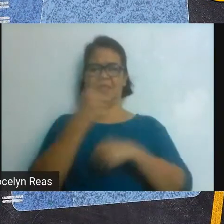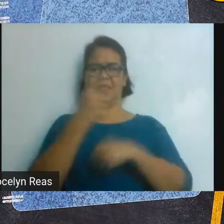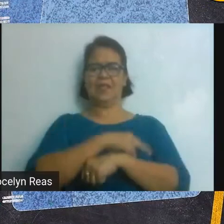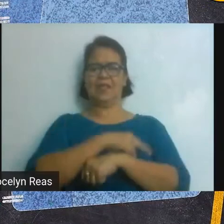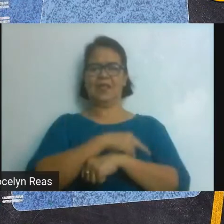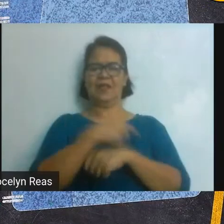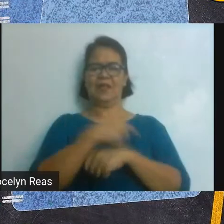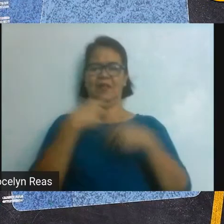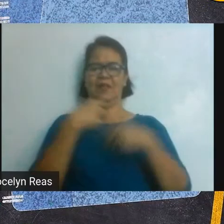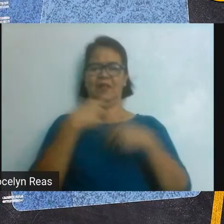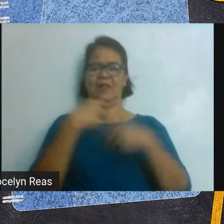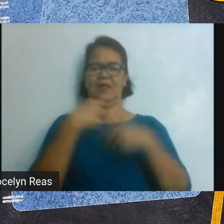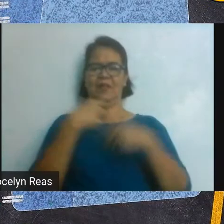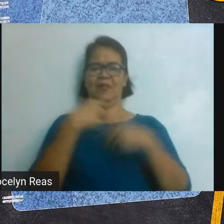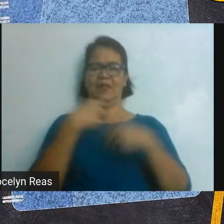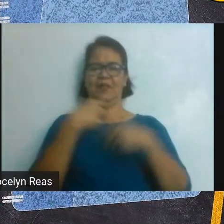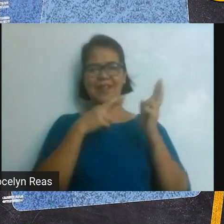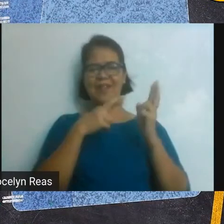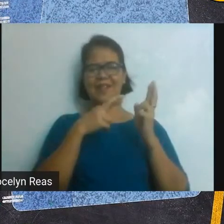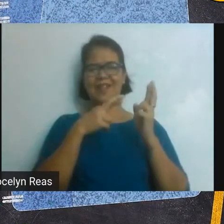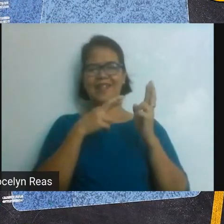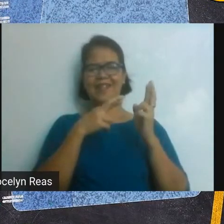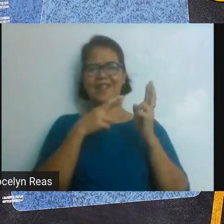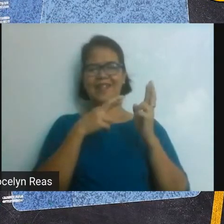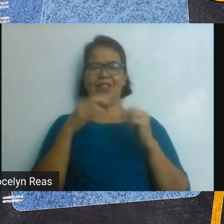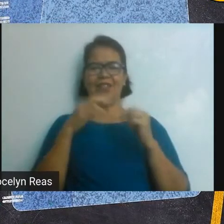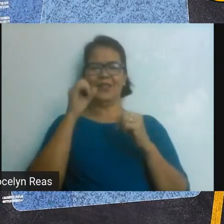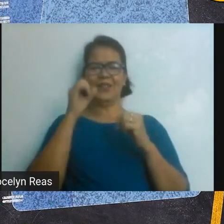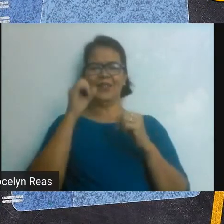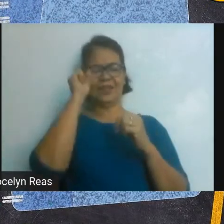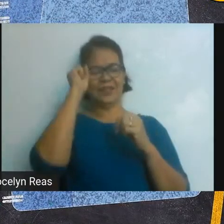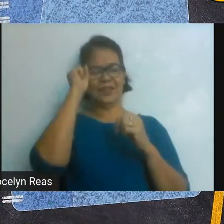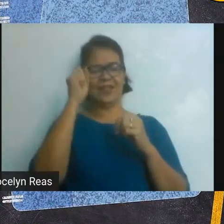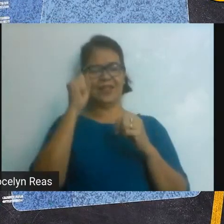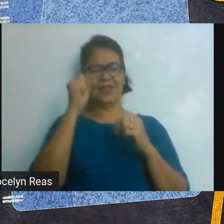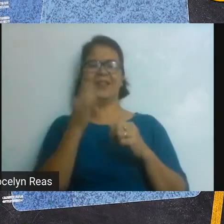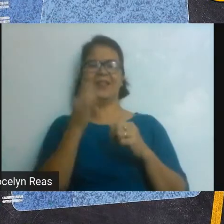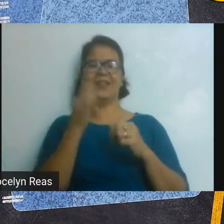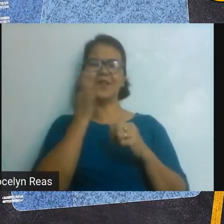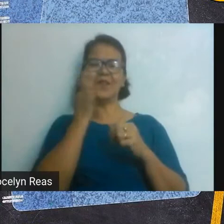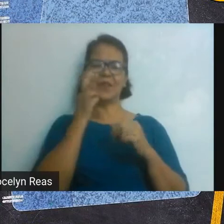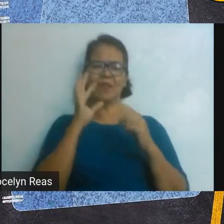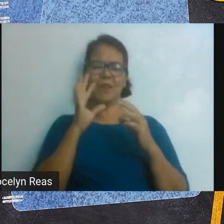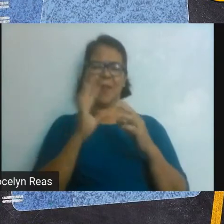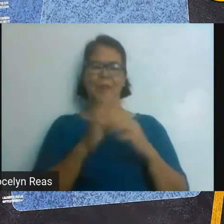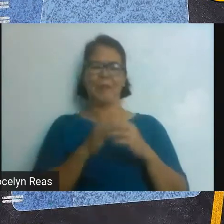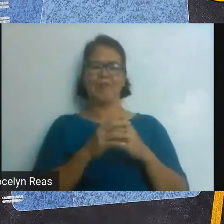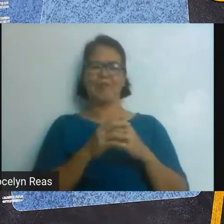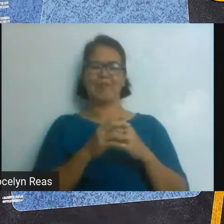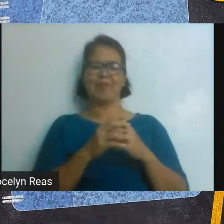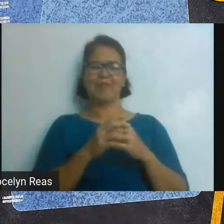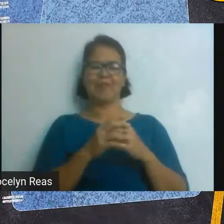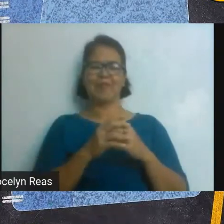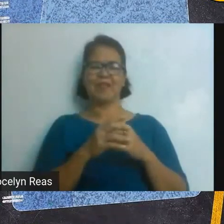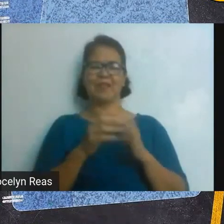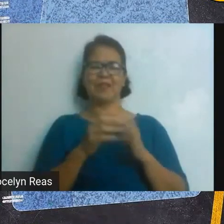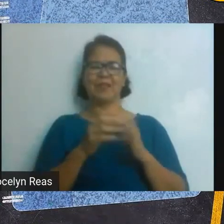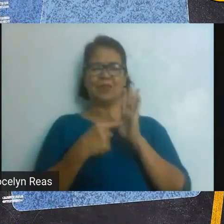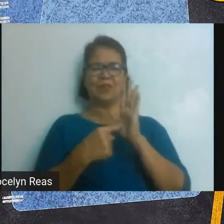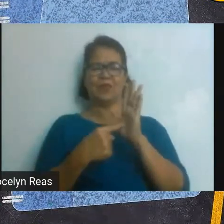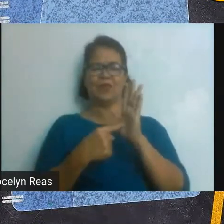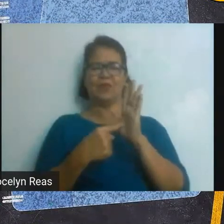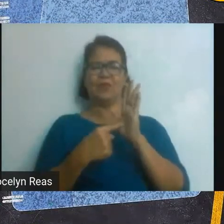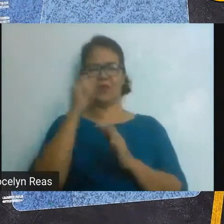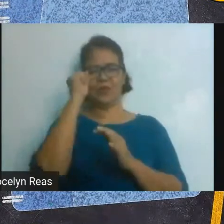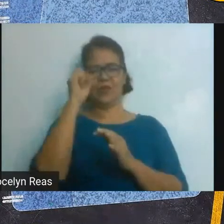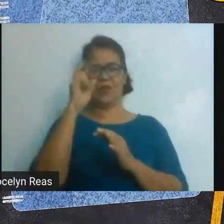ready? She's everyone's favorite in terms of showcasing her talent and